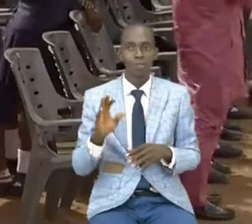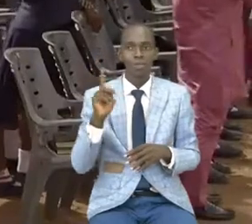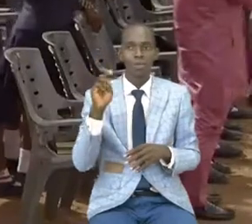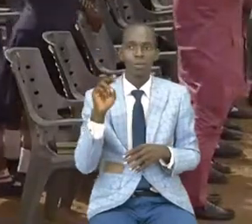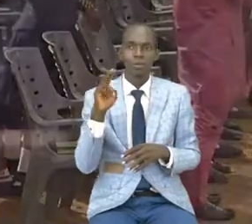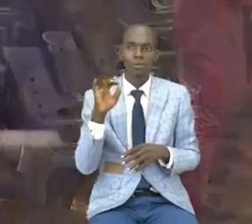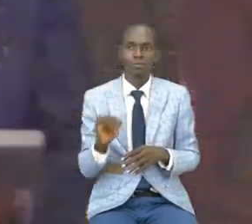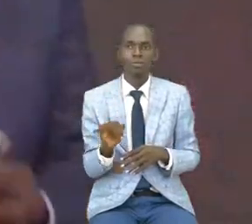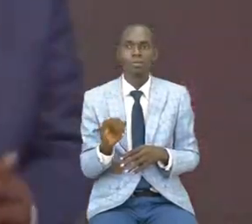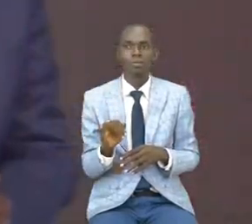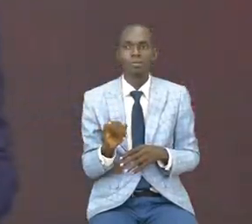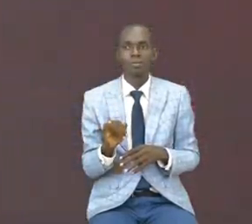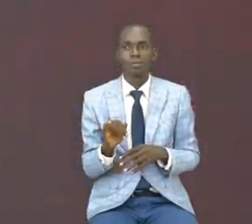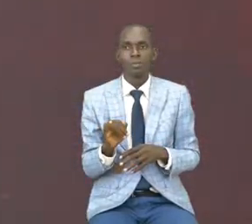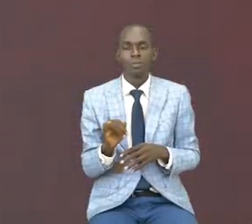the Lord.